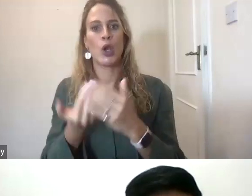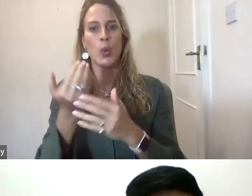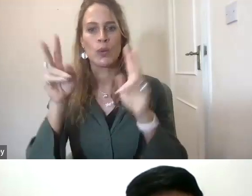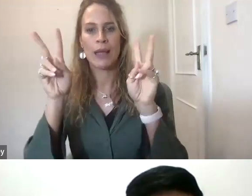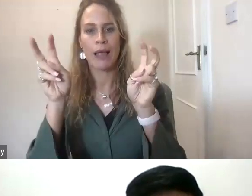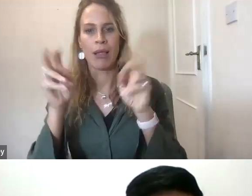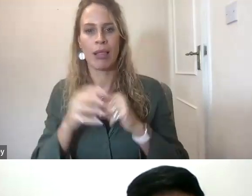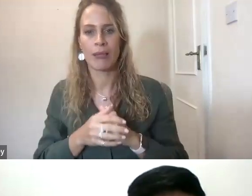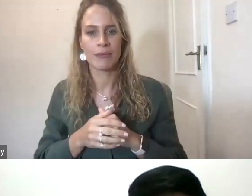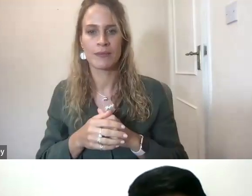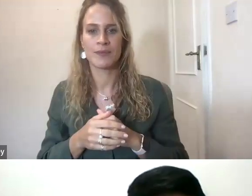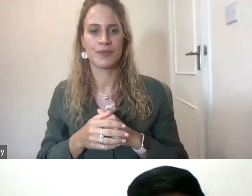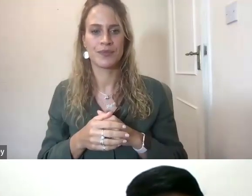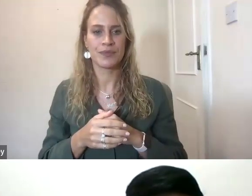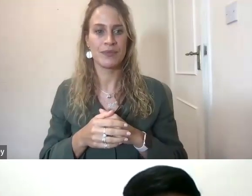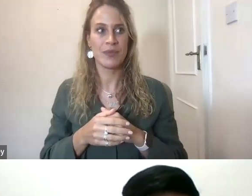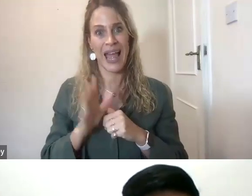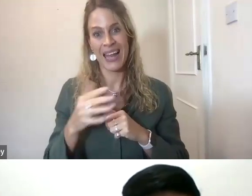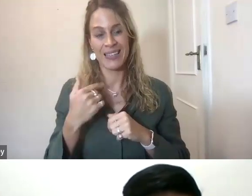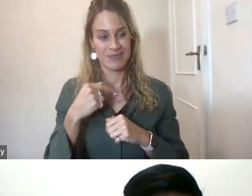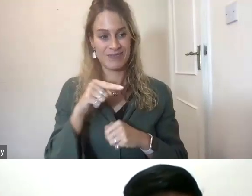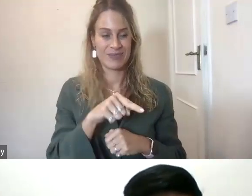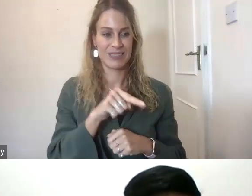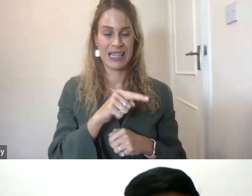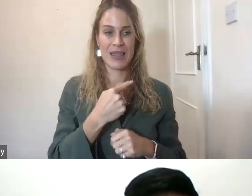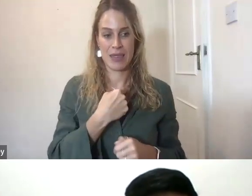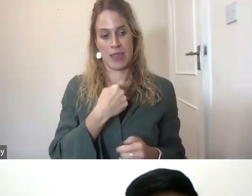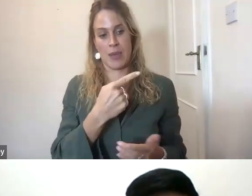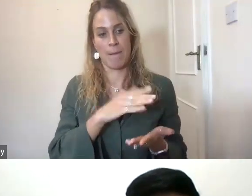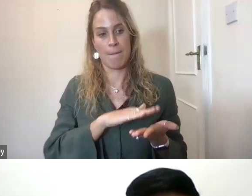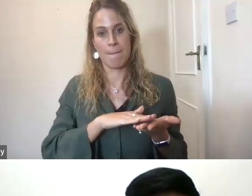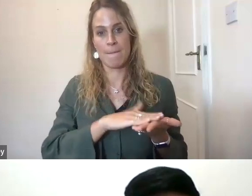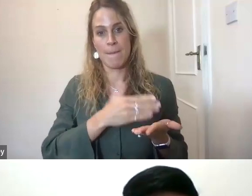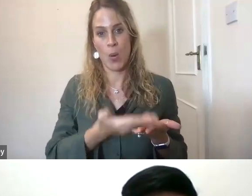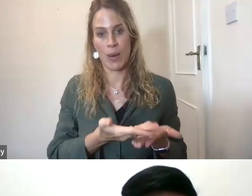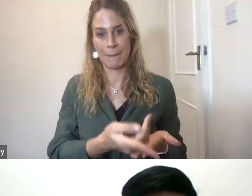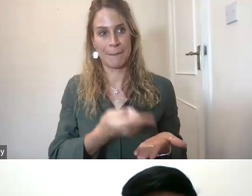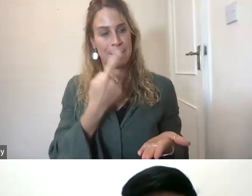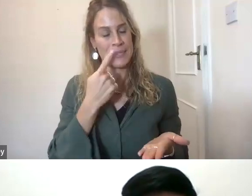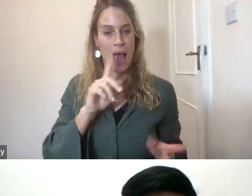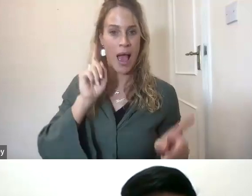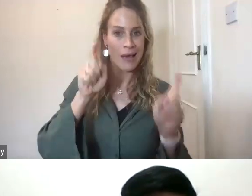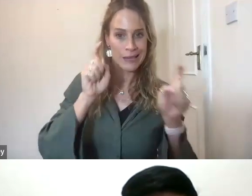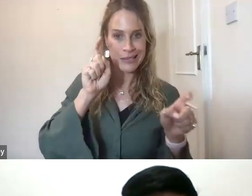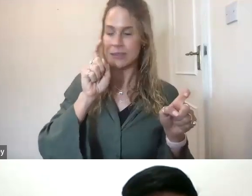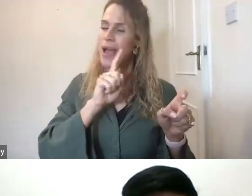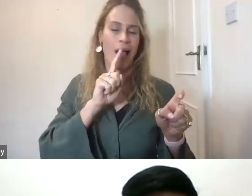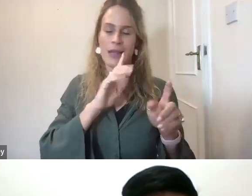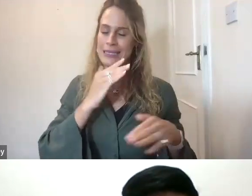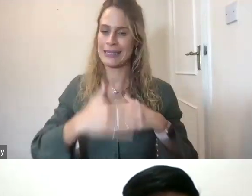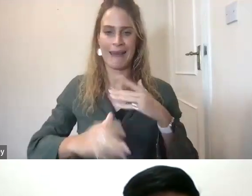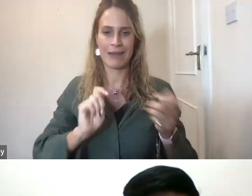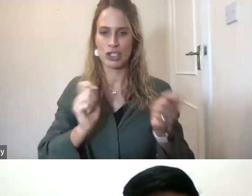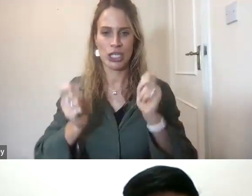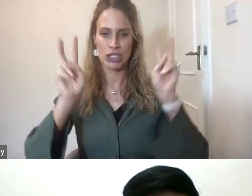speak to the ideas that are expressed in the poem. So I would never change the title. I